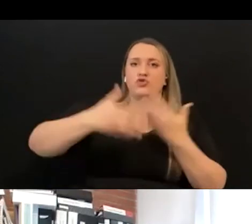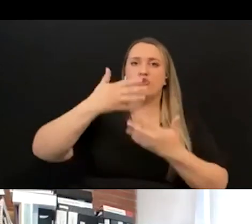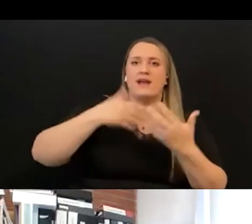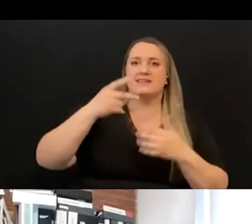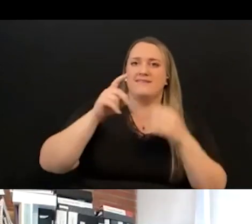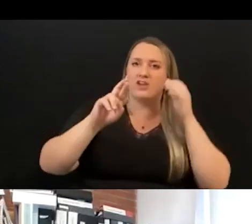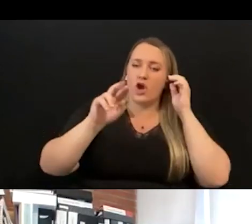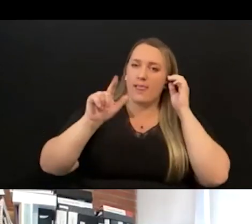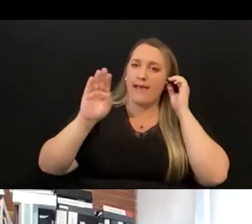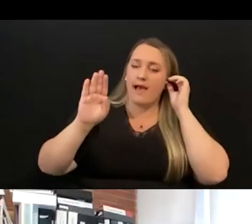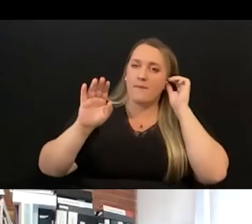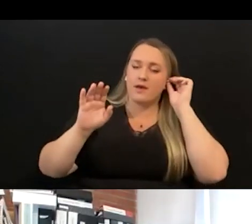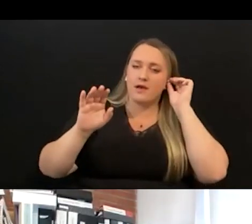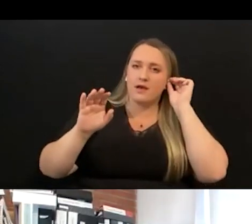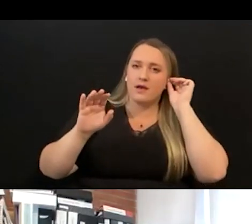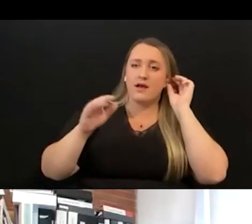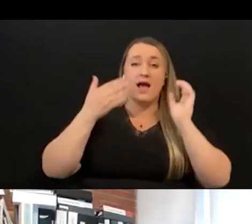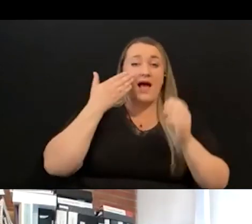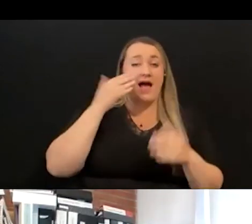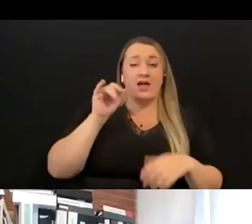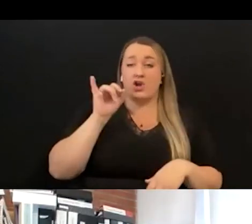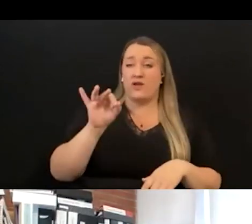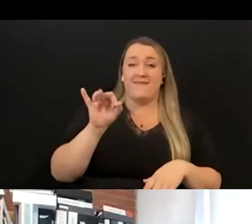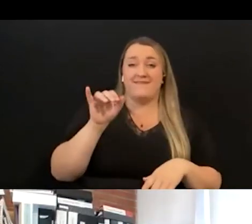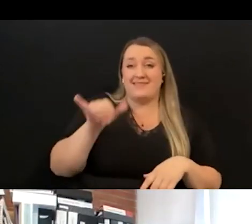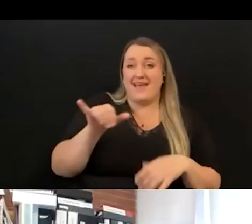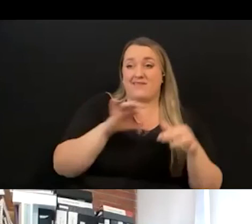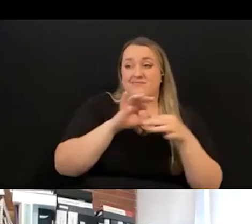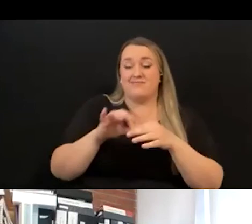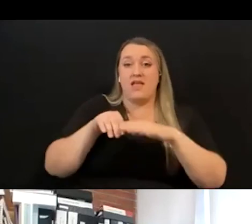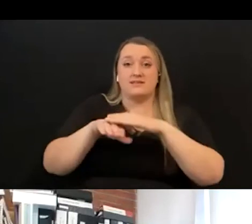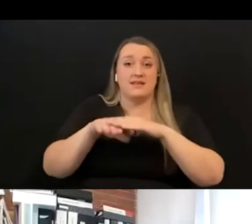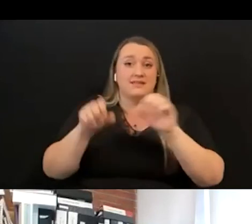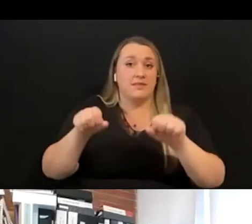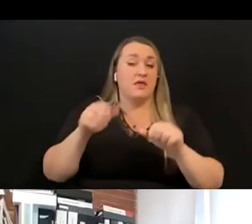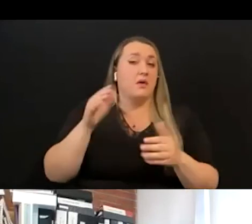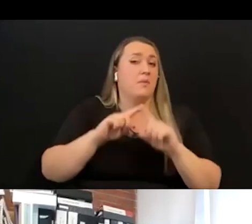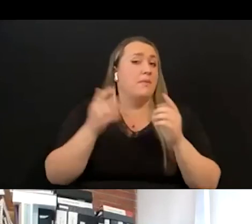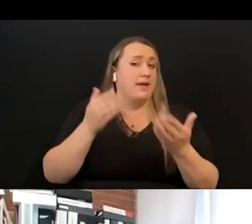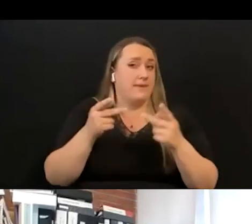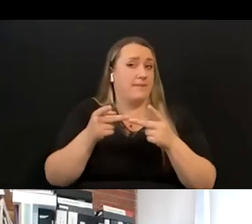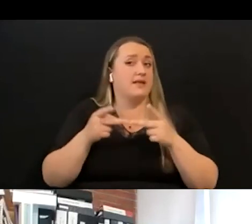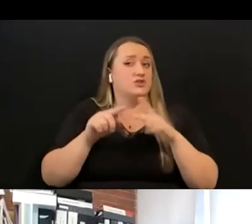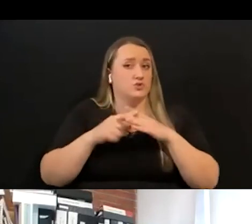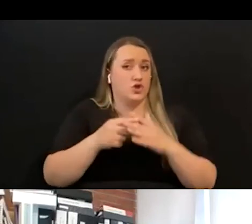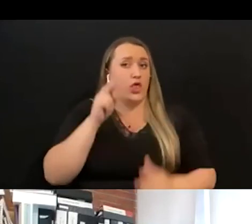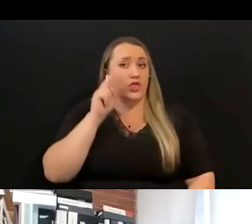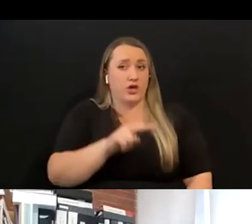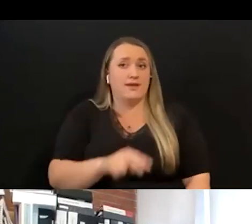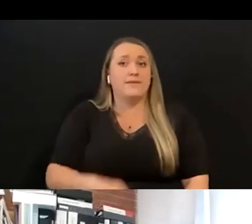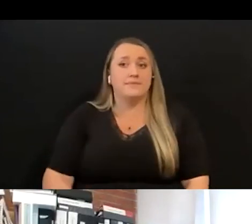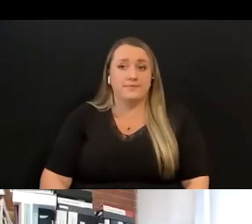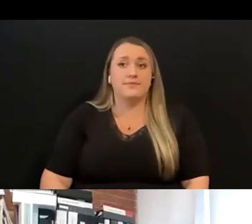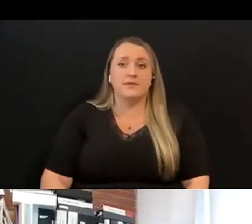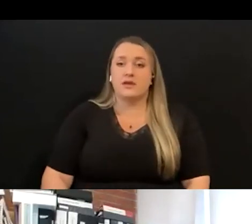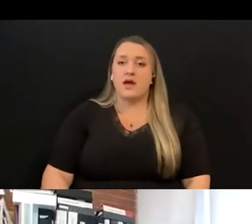I don't know if that extends into accessibility, but that might be a place to start looking. But I'm sorry, I have